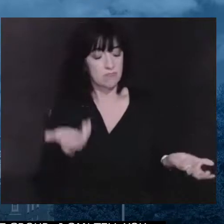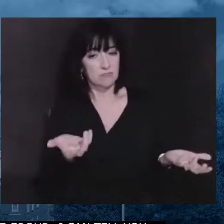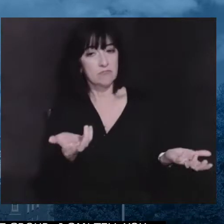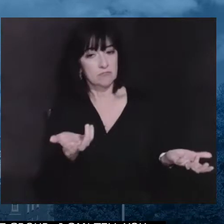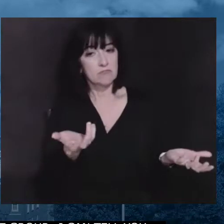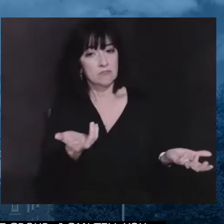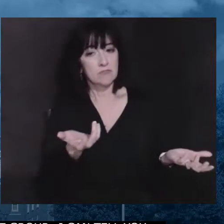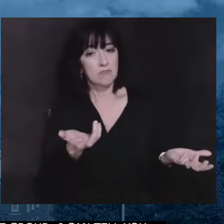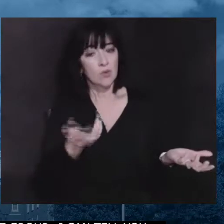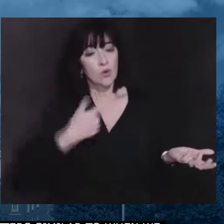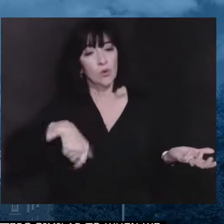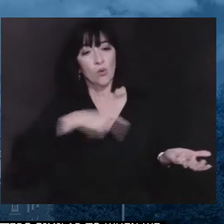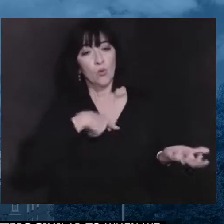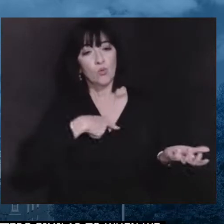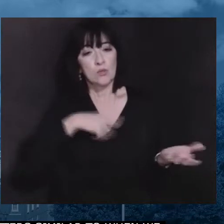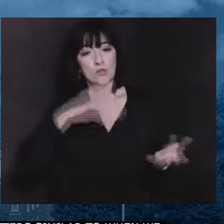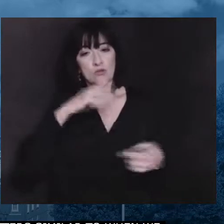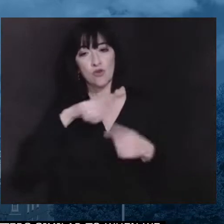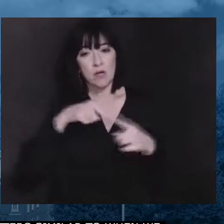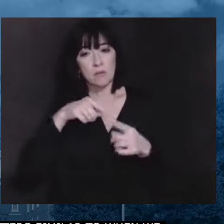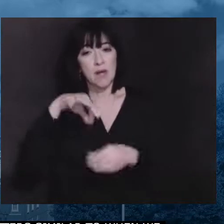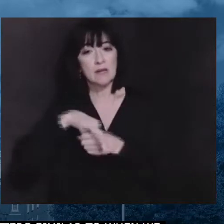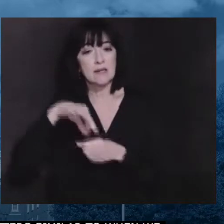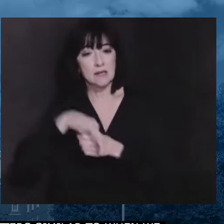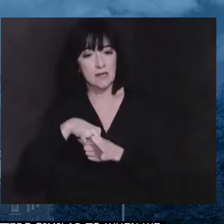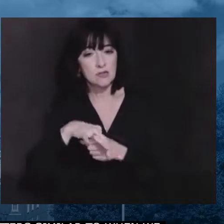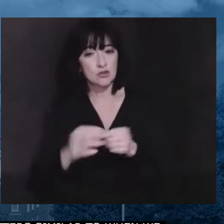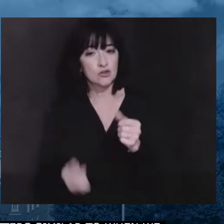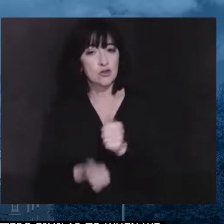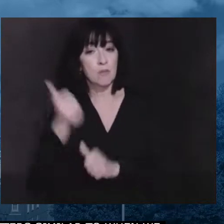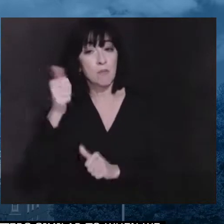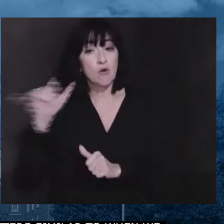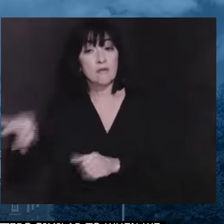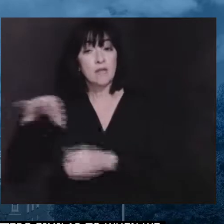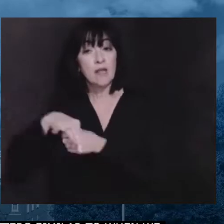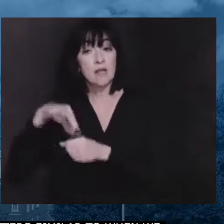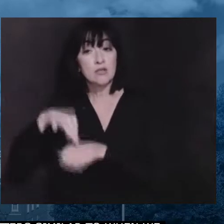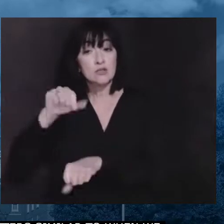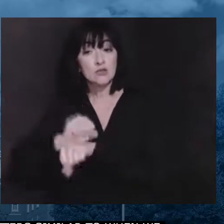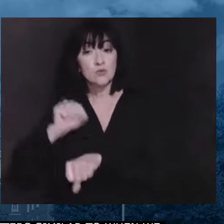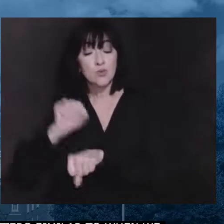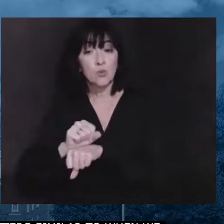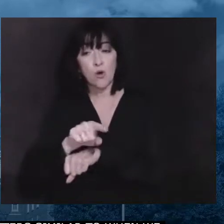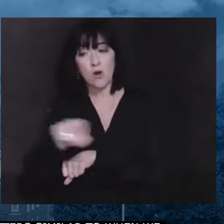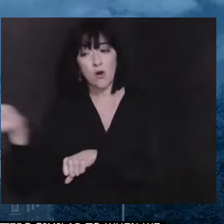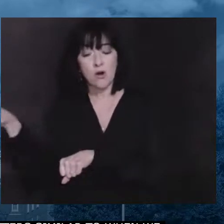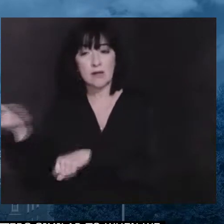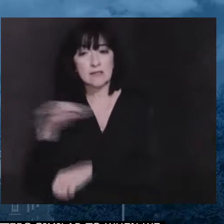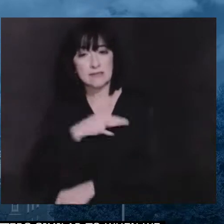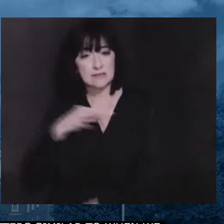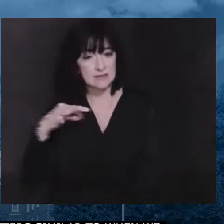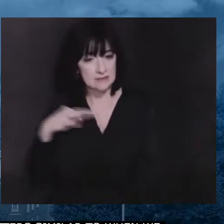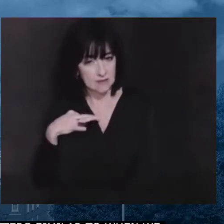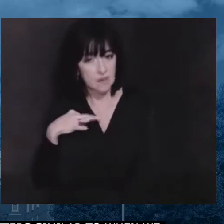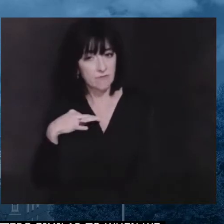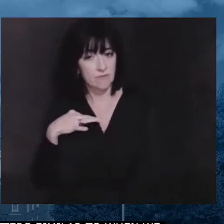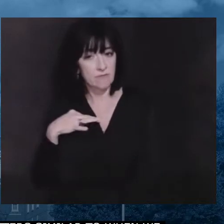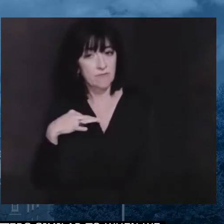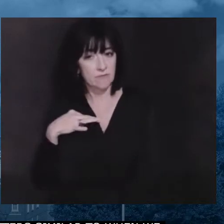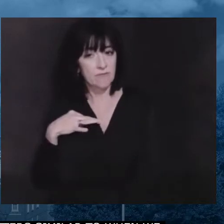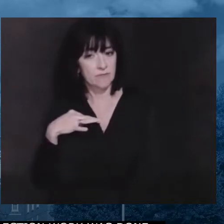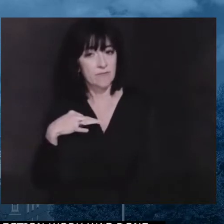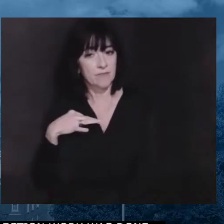that most of the election work was done by staff, so that if I was